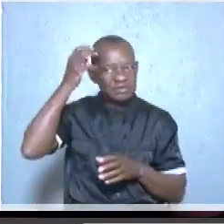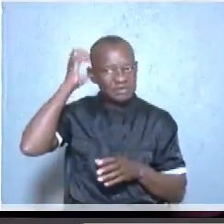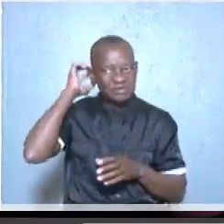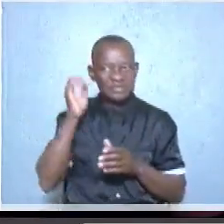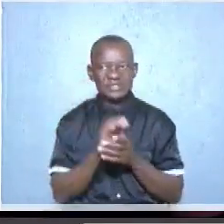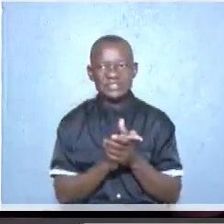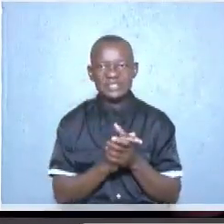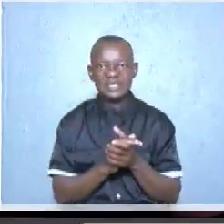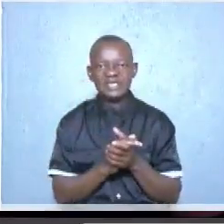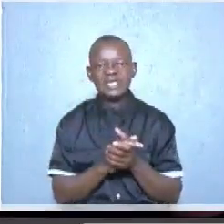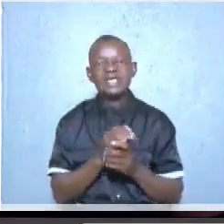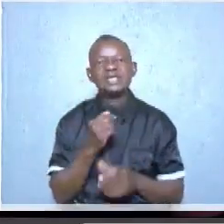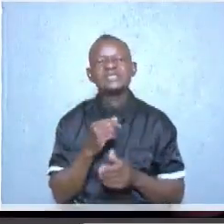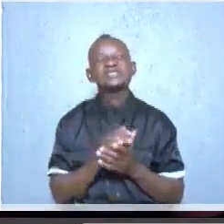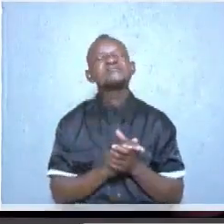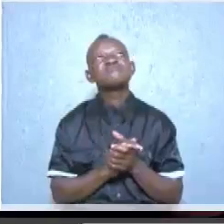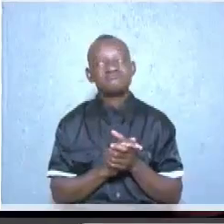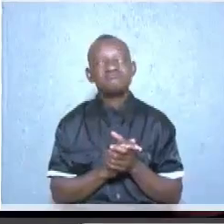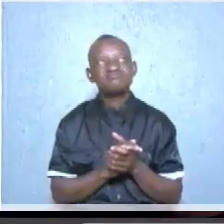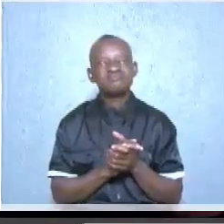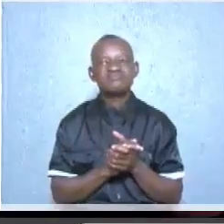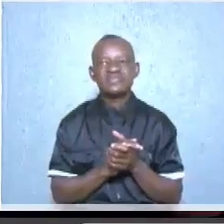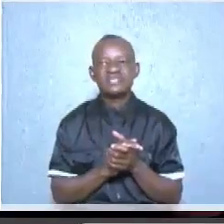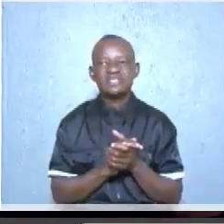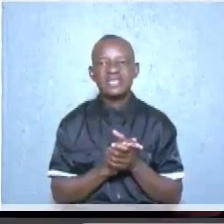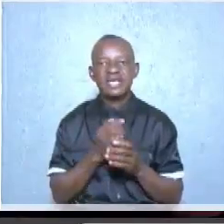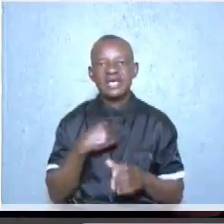the historic history of